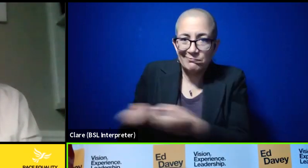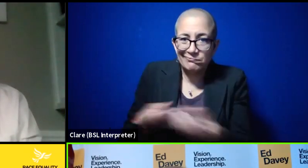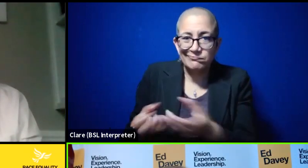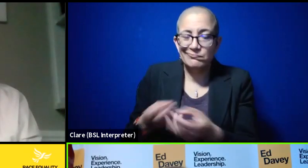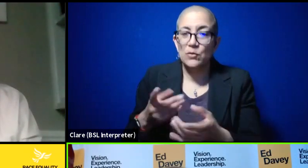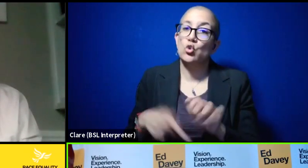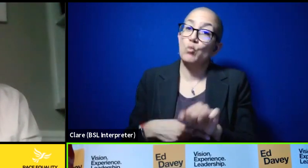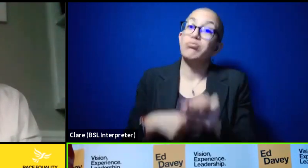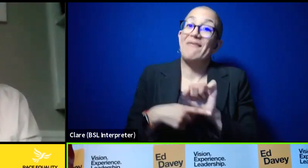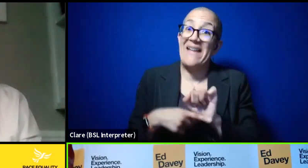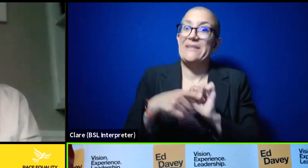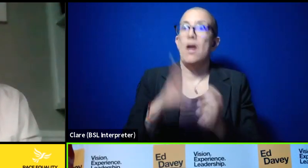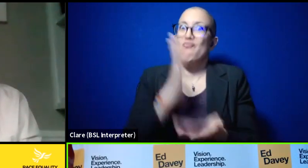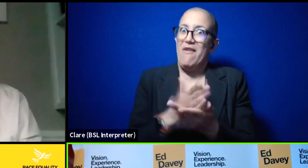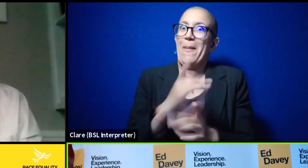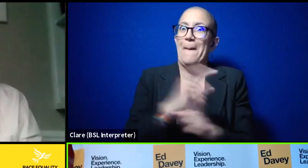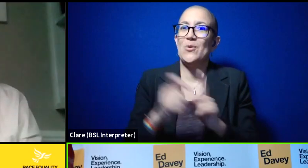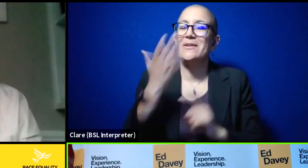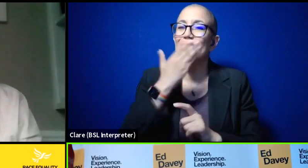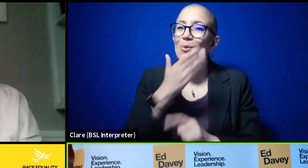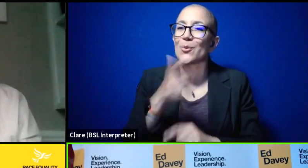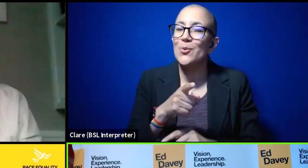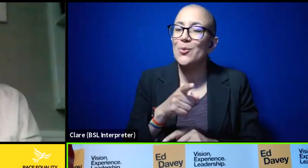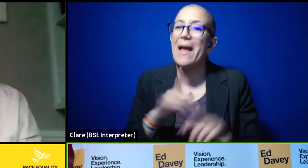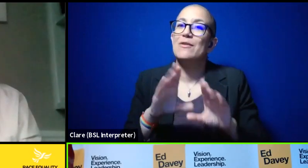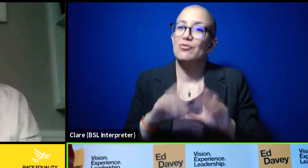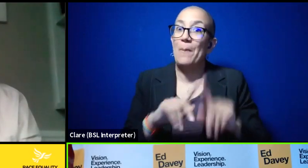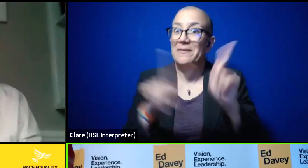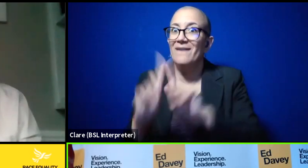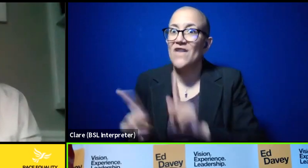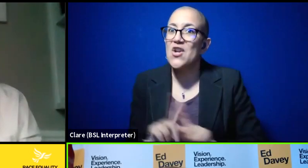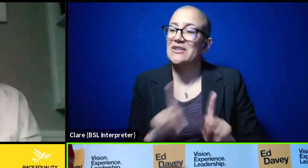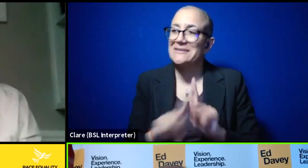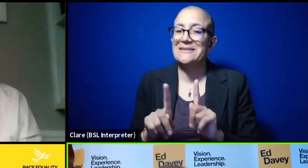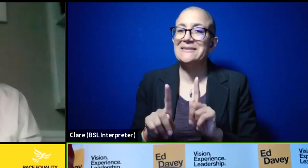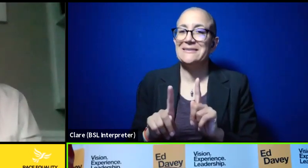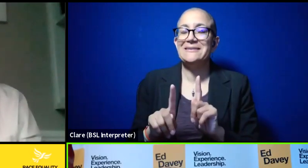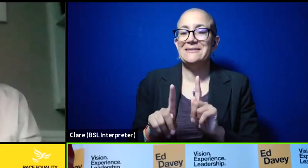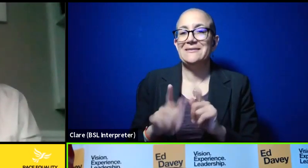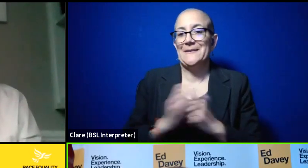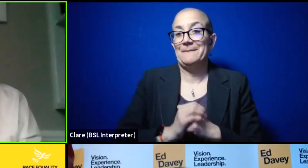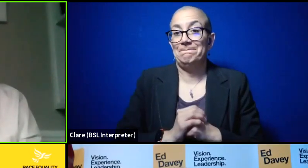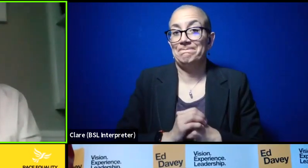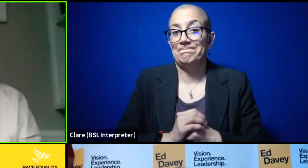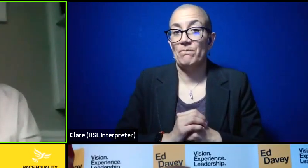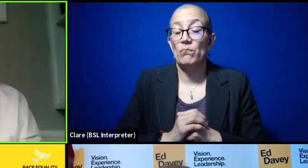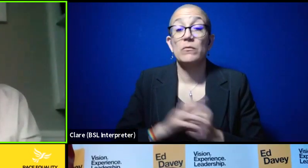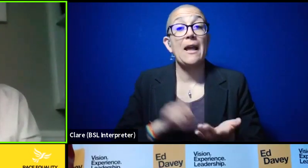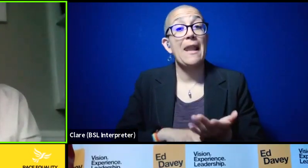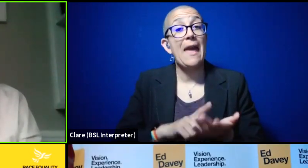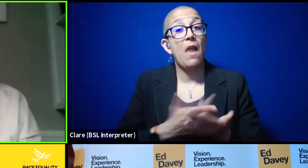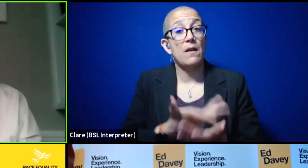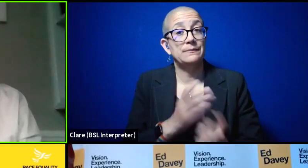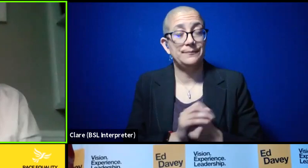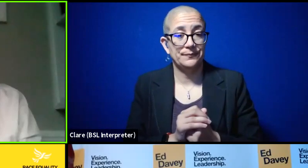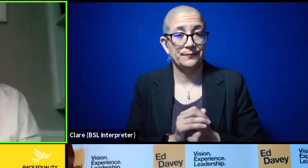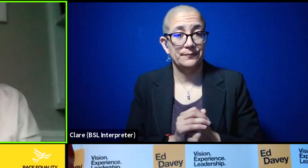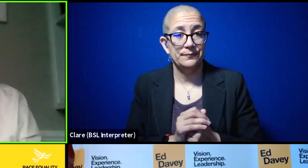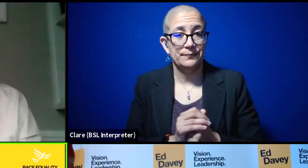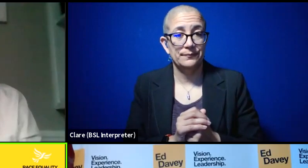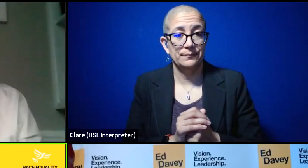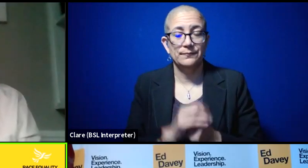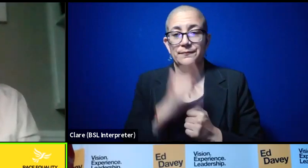school, and therefore as diverse as the local community near it. Layla. Thank you. So this